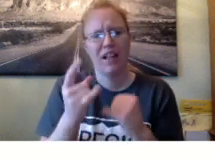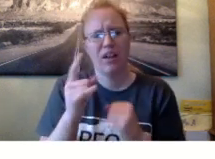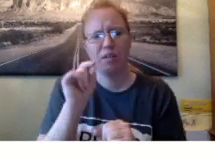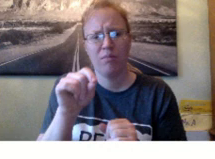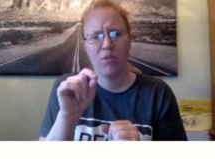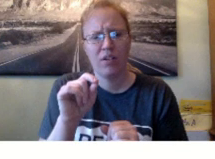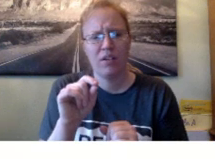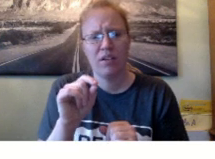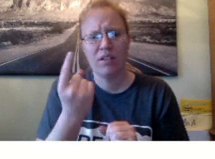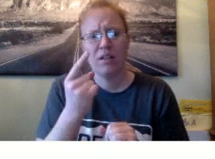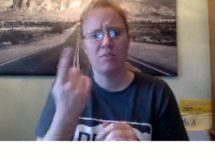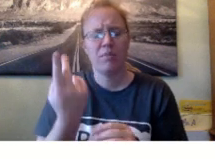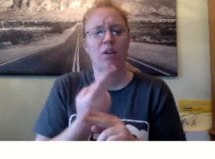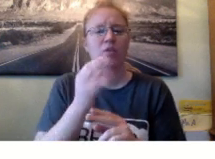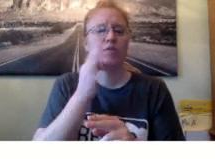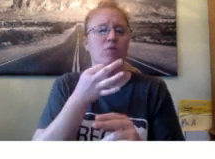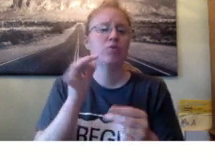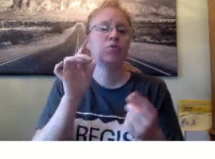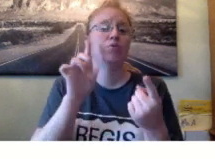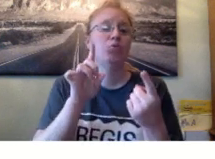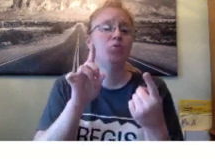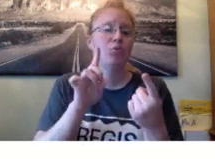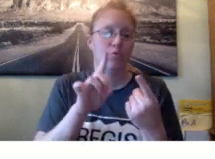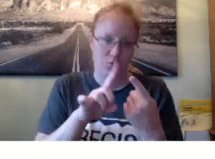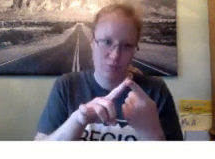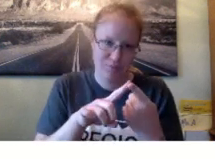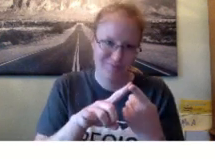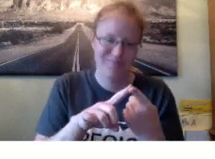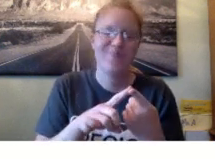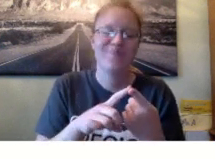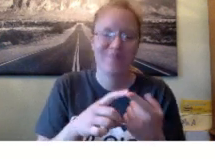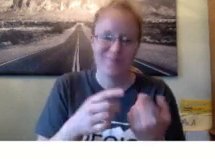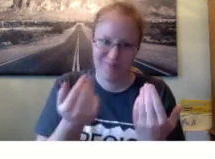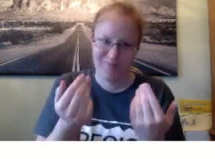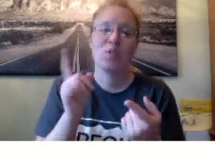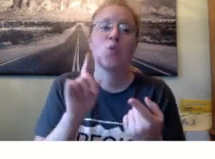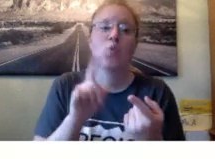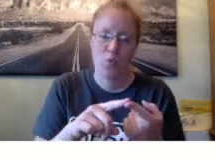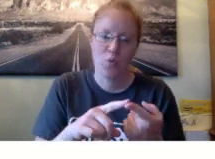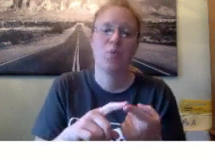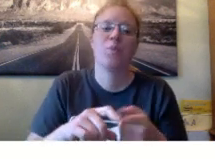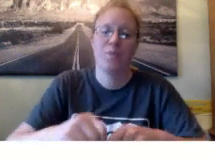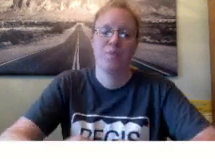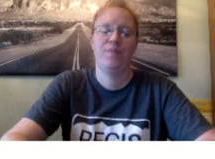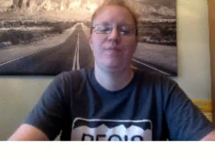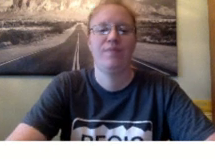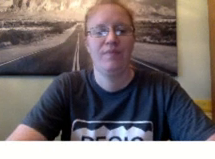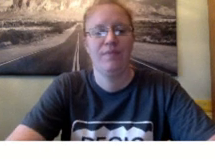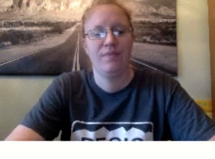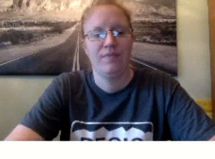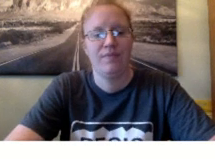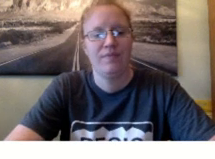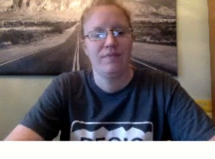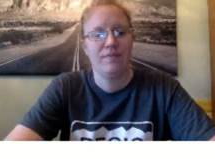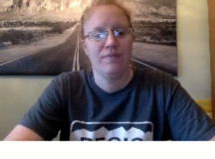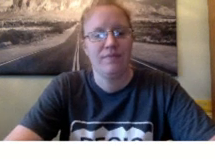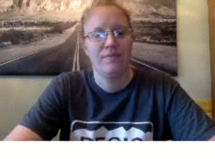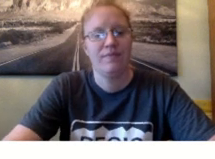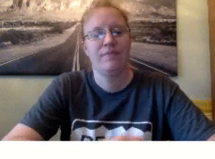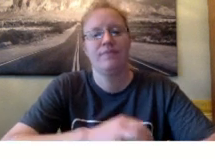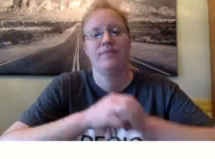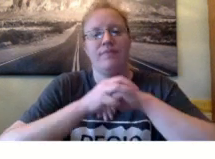it? Someone may use fruits. What's that word? To, good job, make a smoothie,